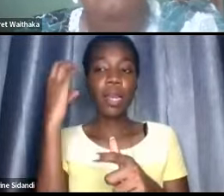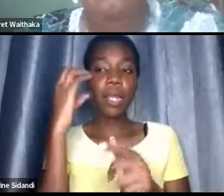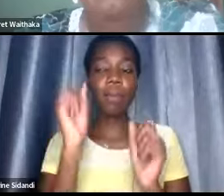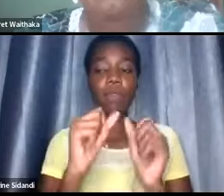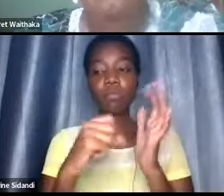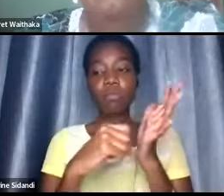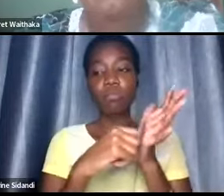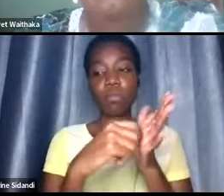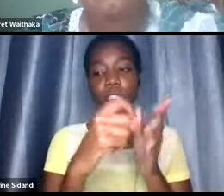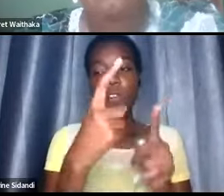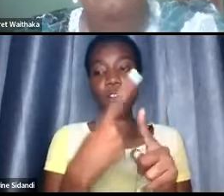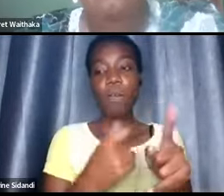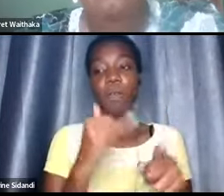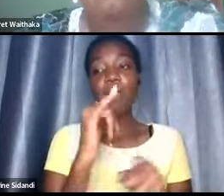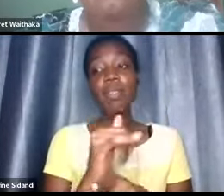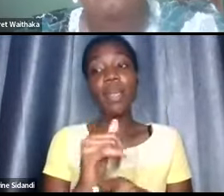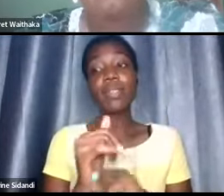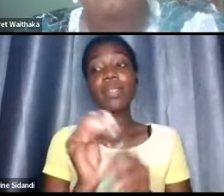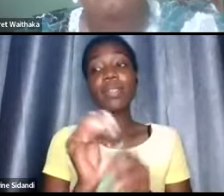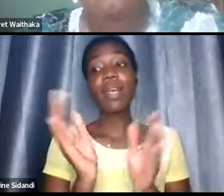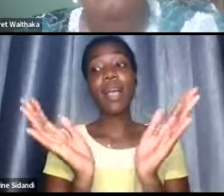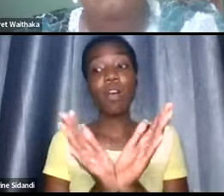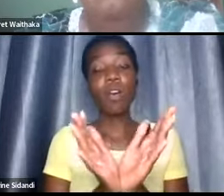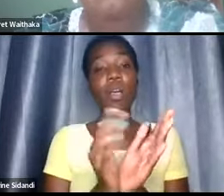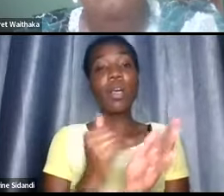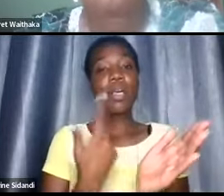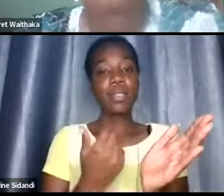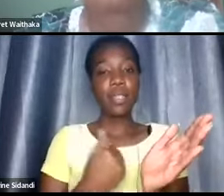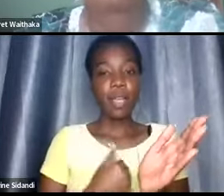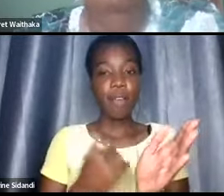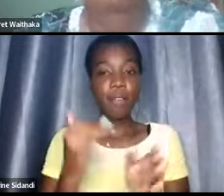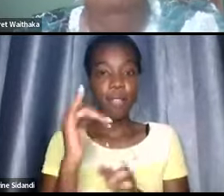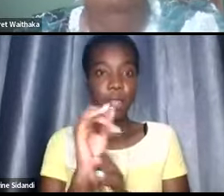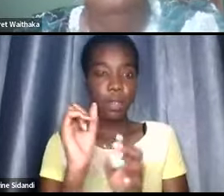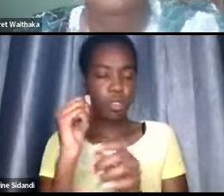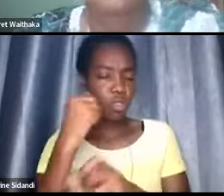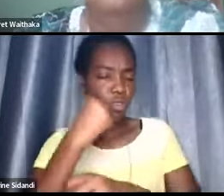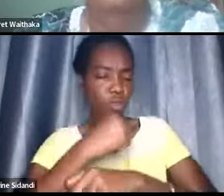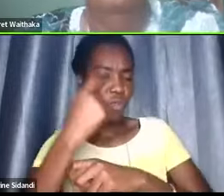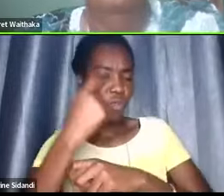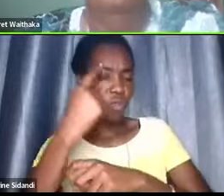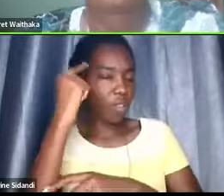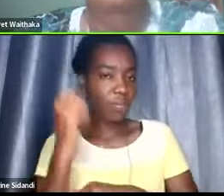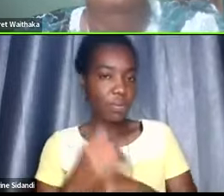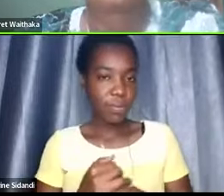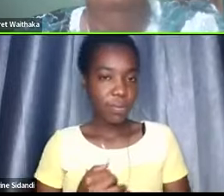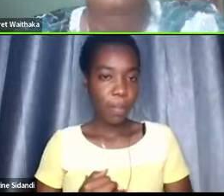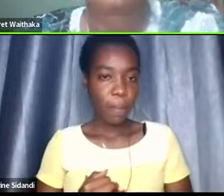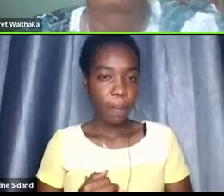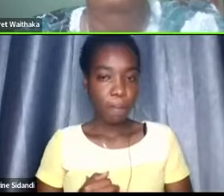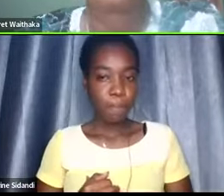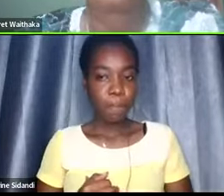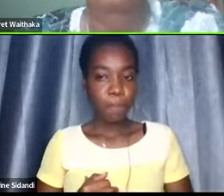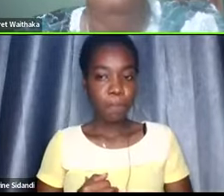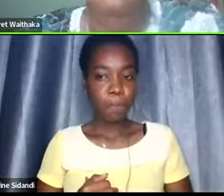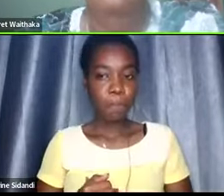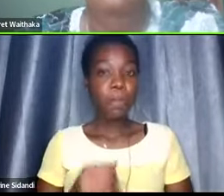from that angle. Is there credence to that kind of school of thought? Yes,